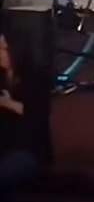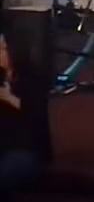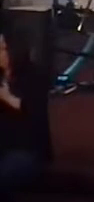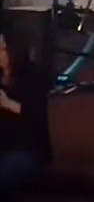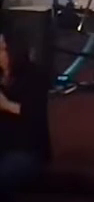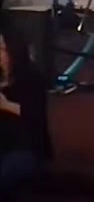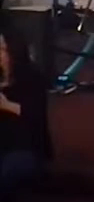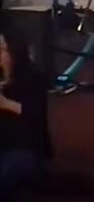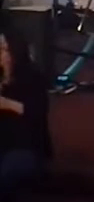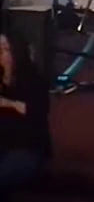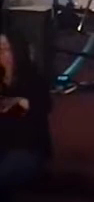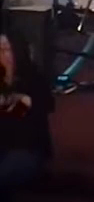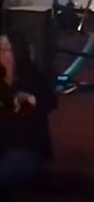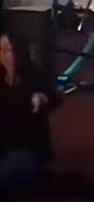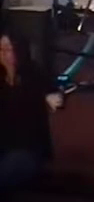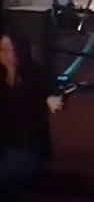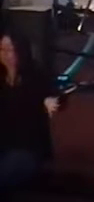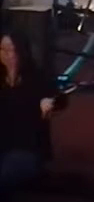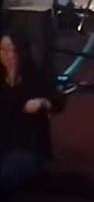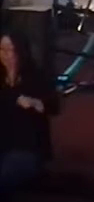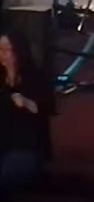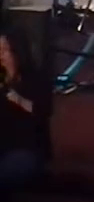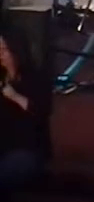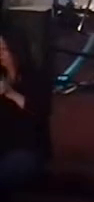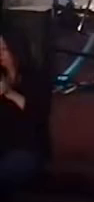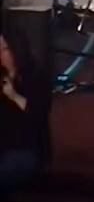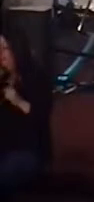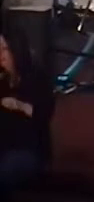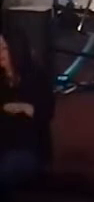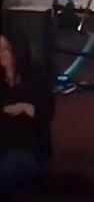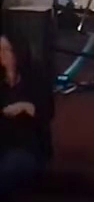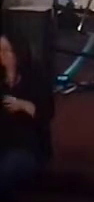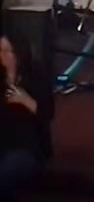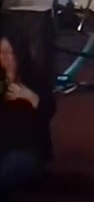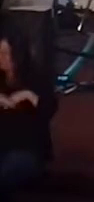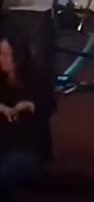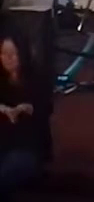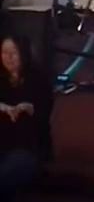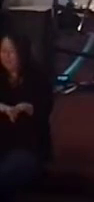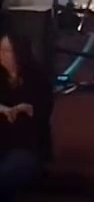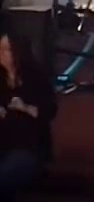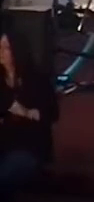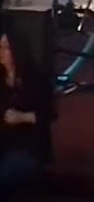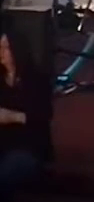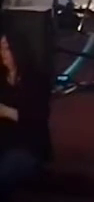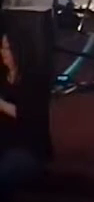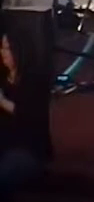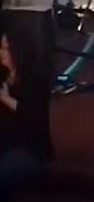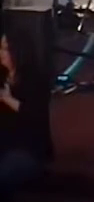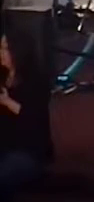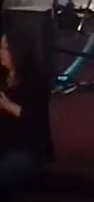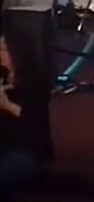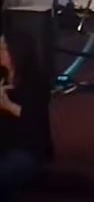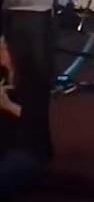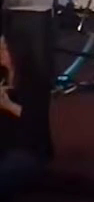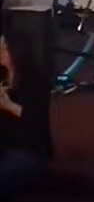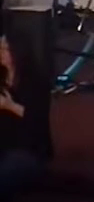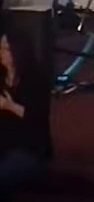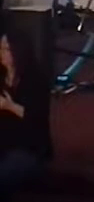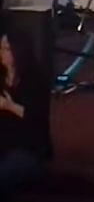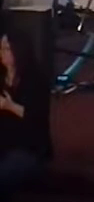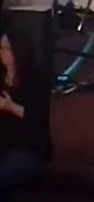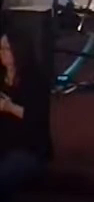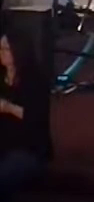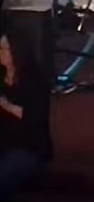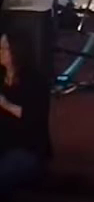in. He wants you to measure up to what Jesus has for you and your life and for your family, right? If we have an obligation, we have